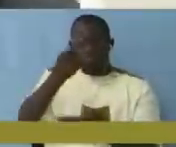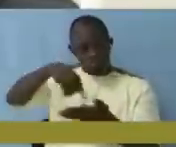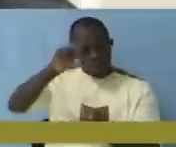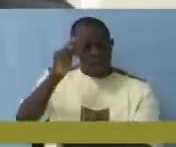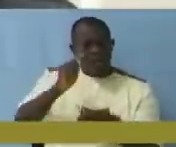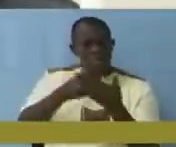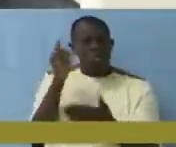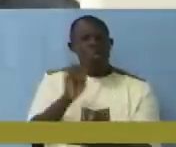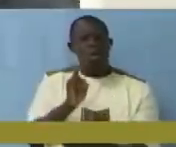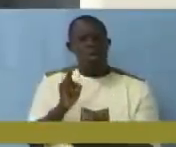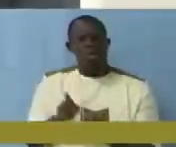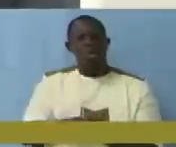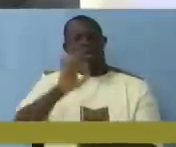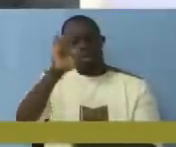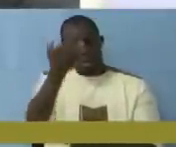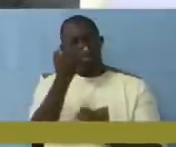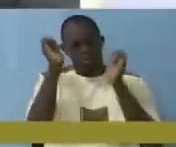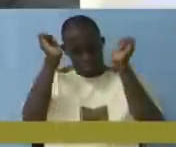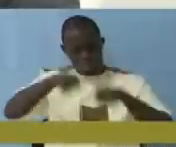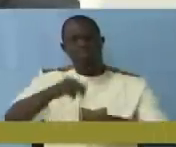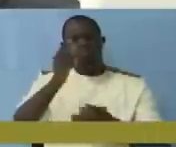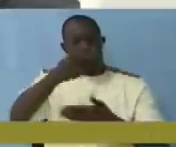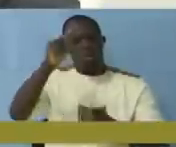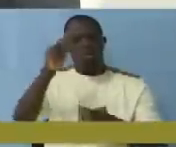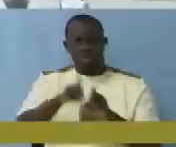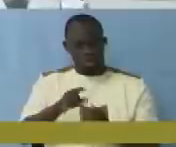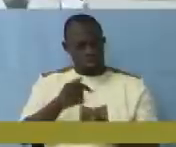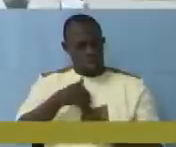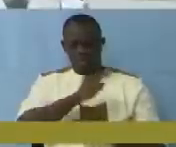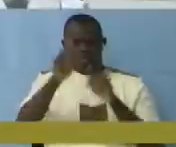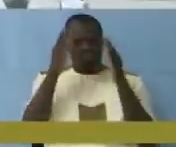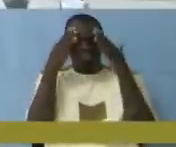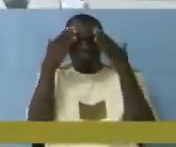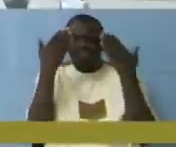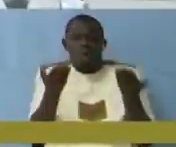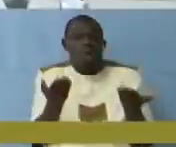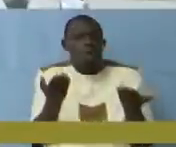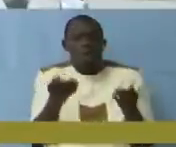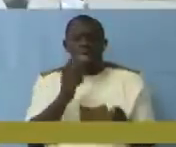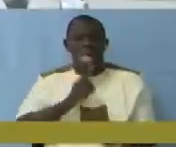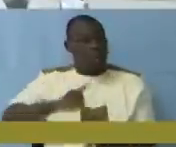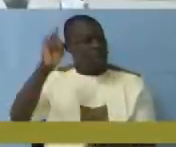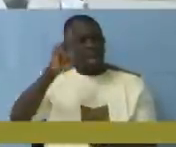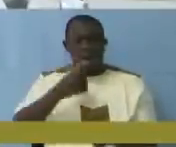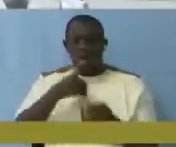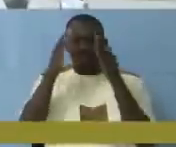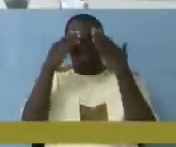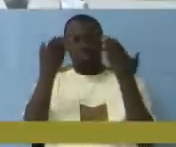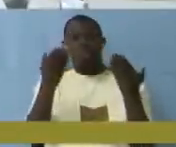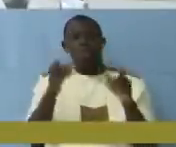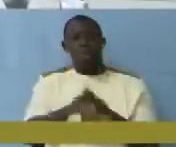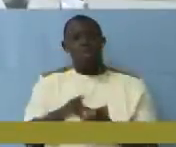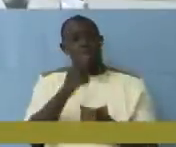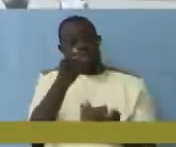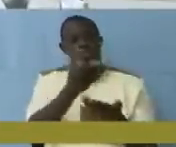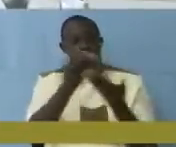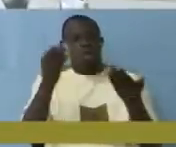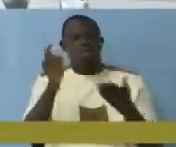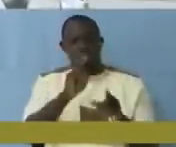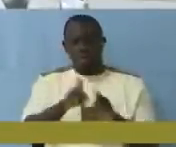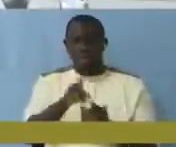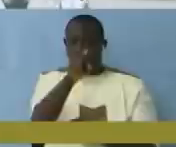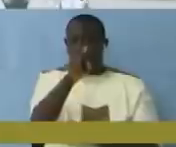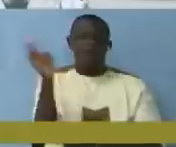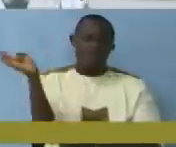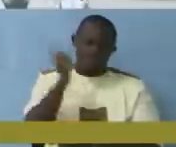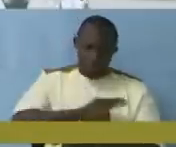that be correct? It could. You don't know. I don't know. Wallahi, I don't. This is what I'm saying. You are lying. You are hiding